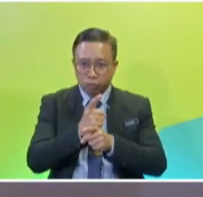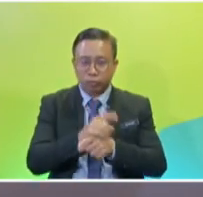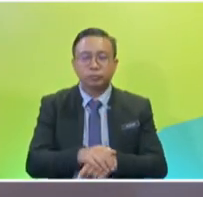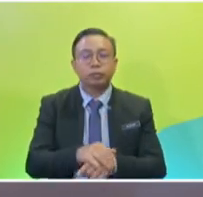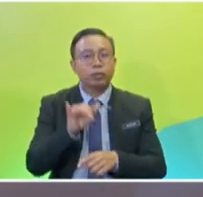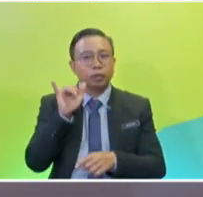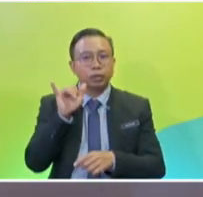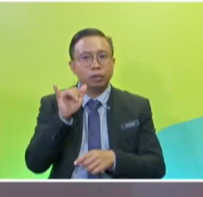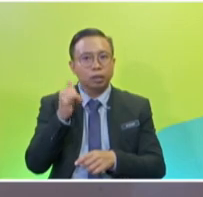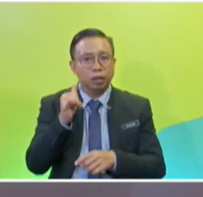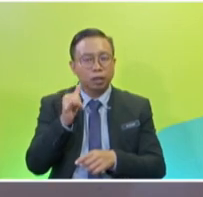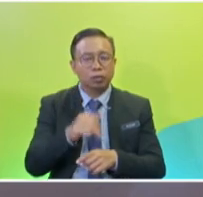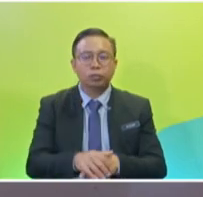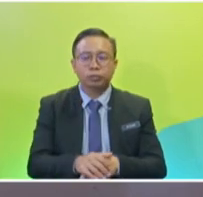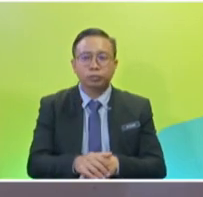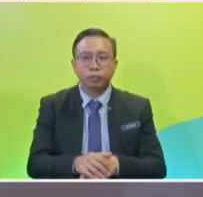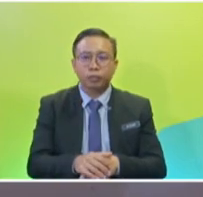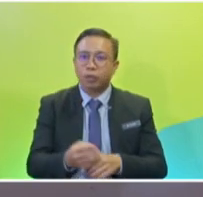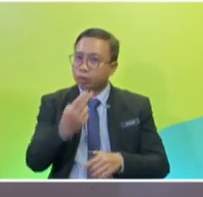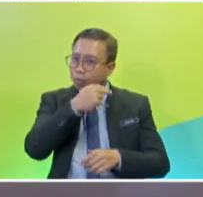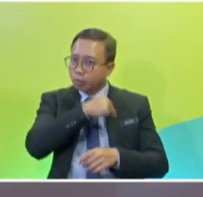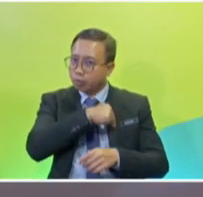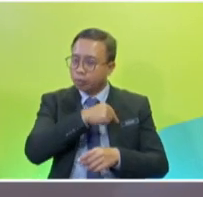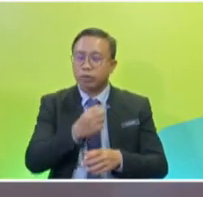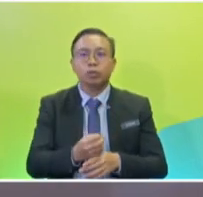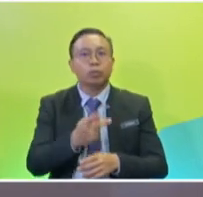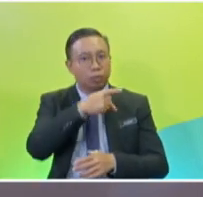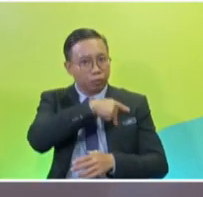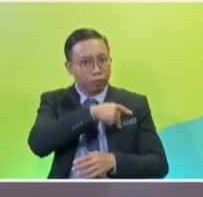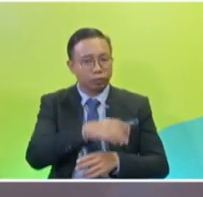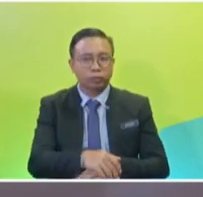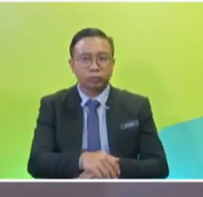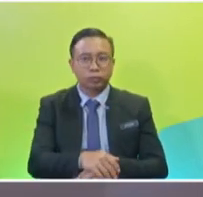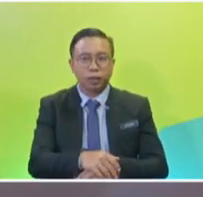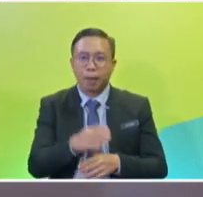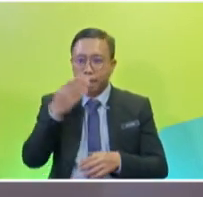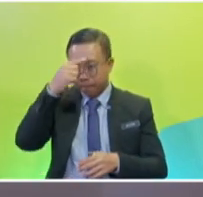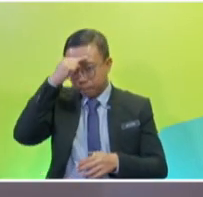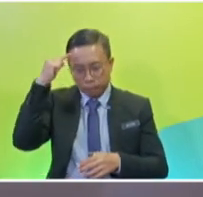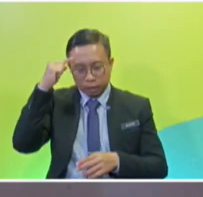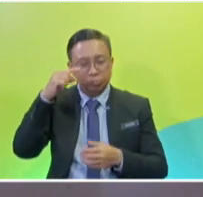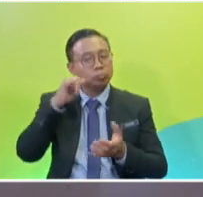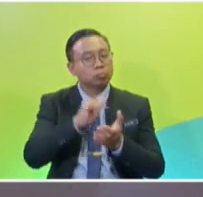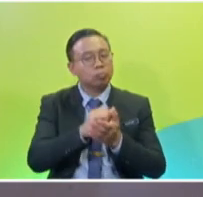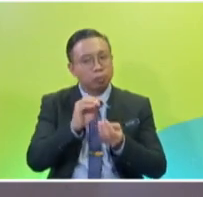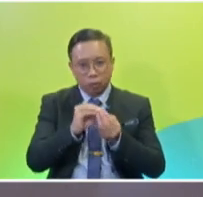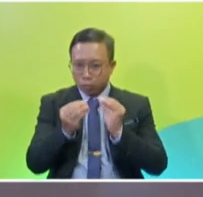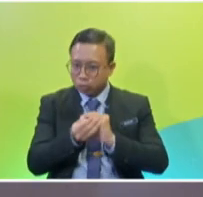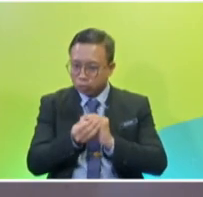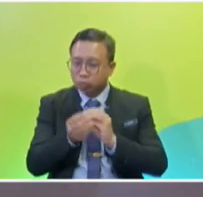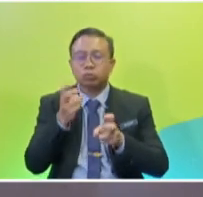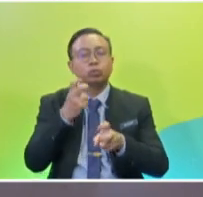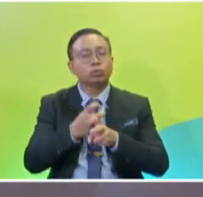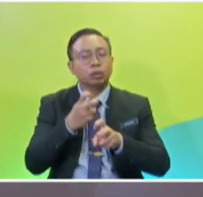positivity or advantage or benefits or even profits. And black will be problems, challenges,